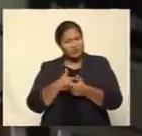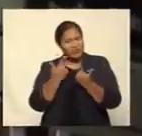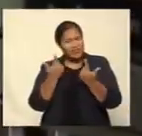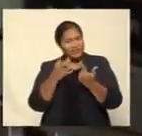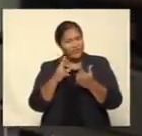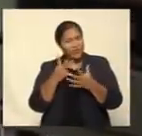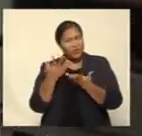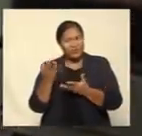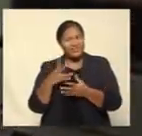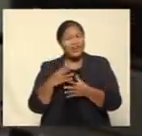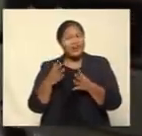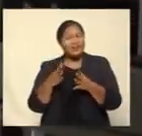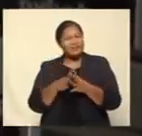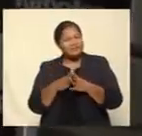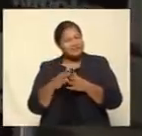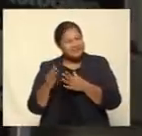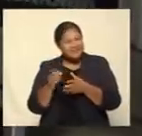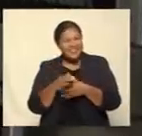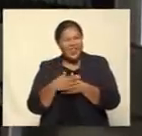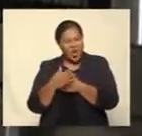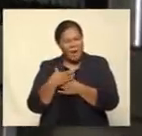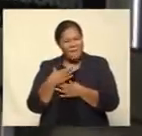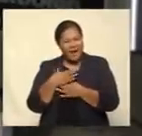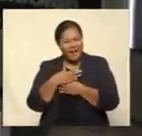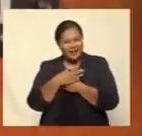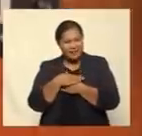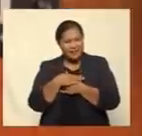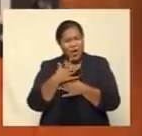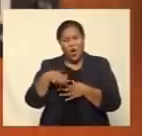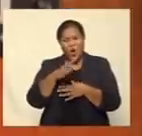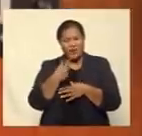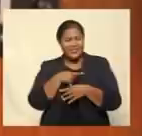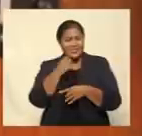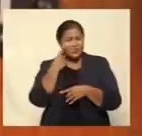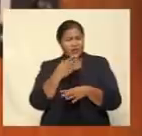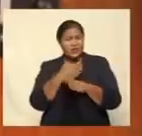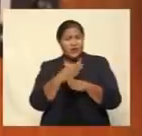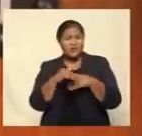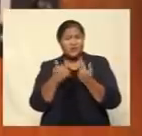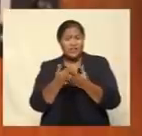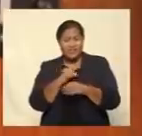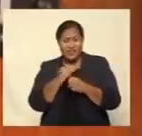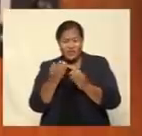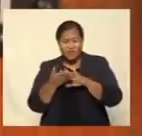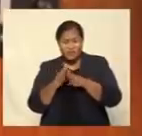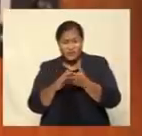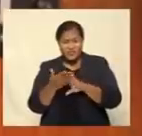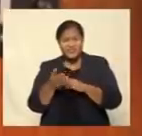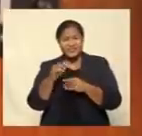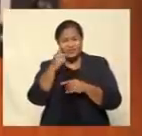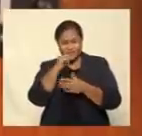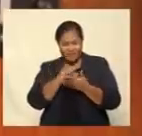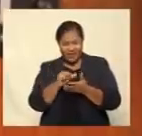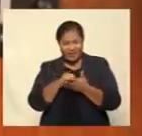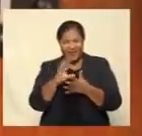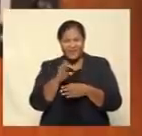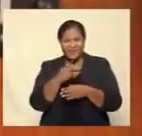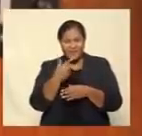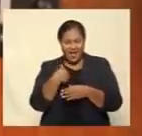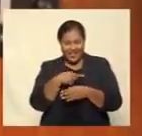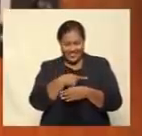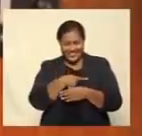of Velomani. All the SMEs are getting together to try and work together. Even the community, the people that do buy from us, that